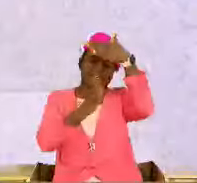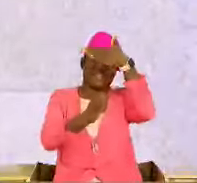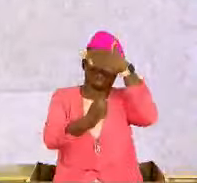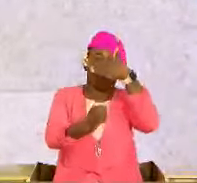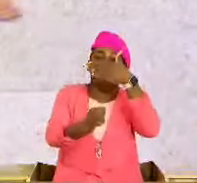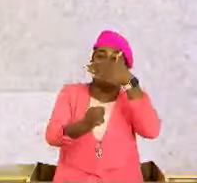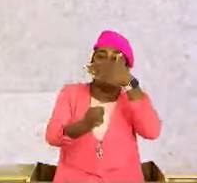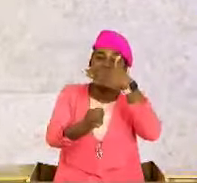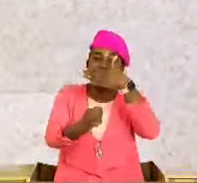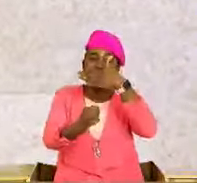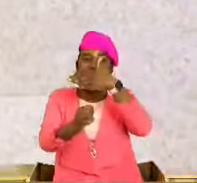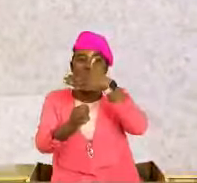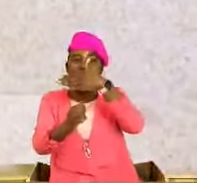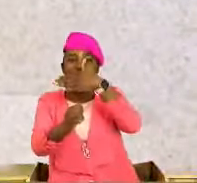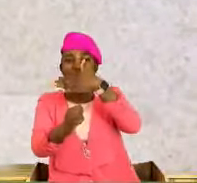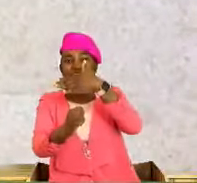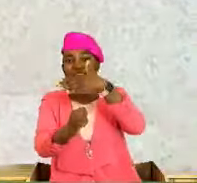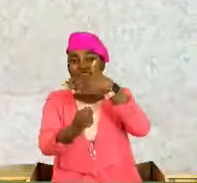Elijah